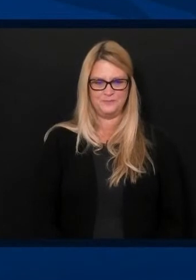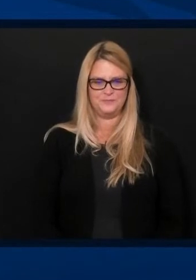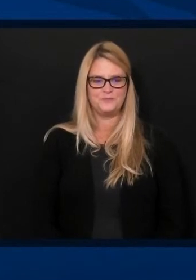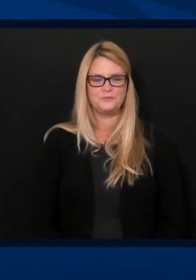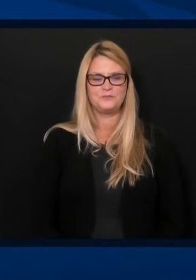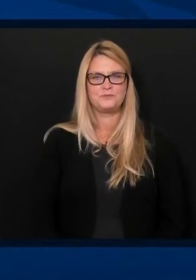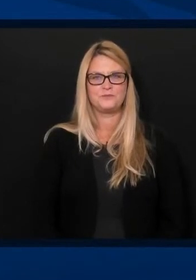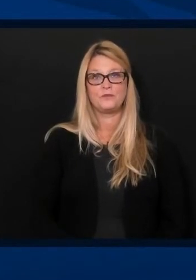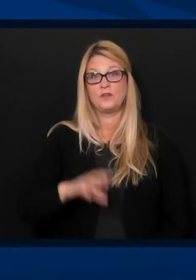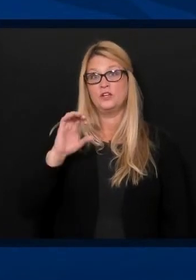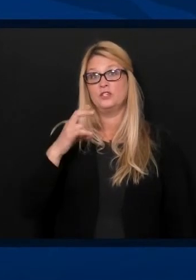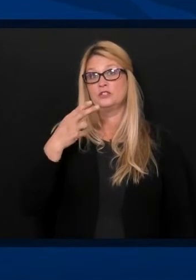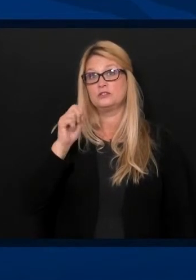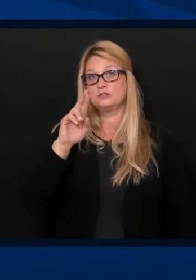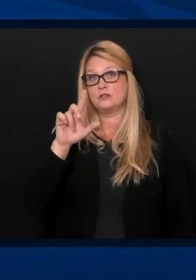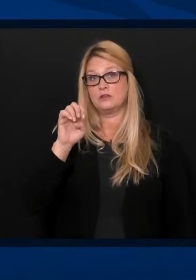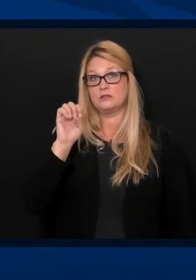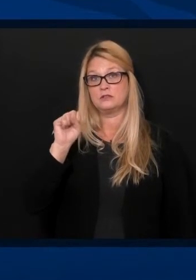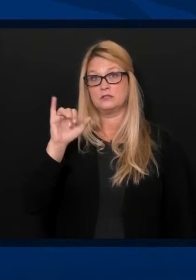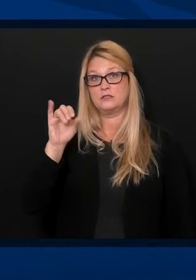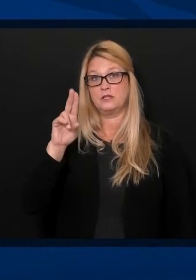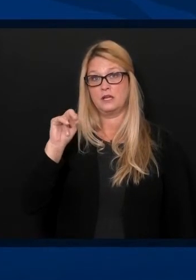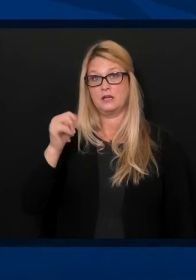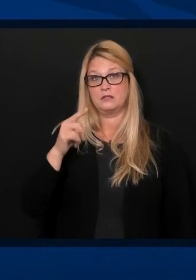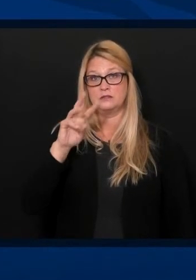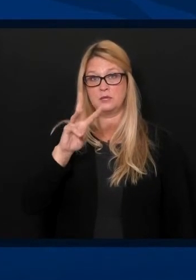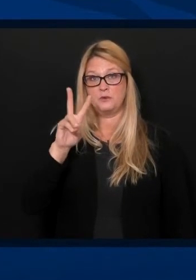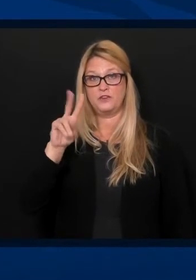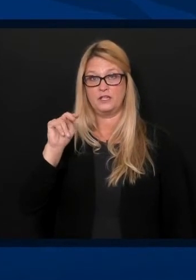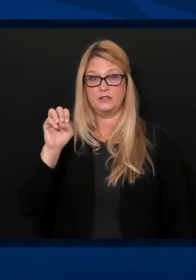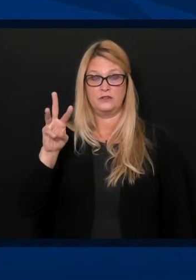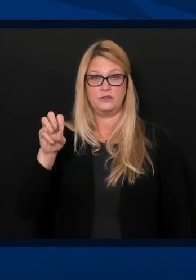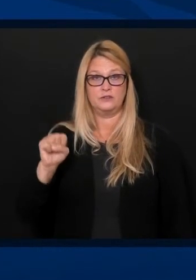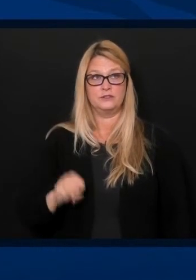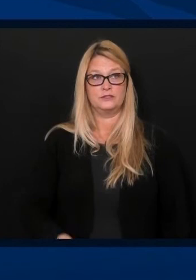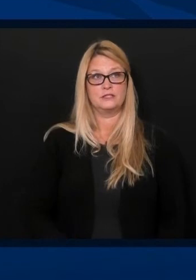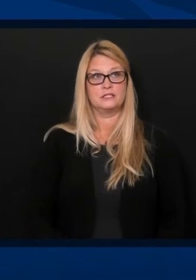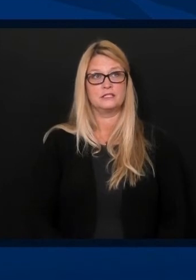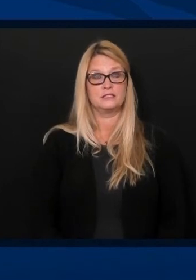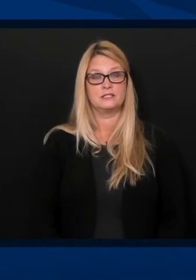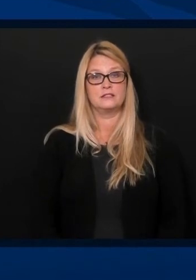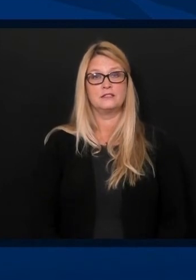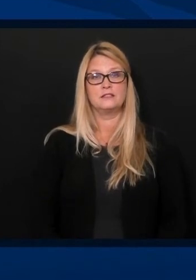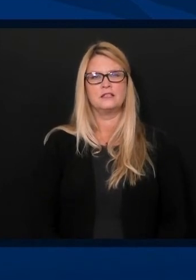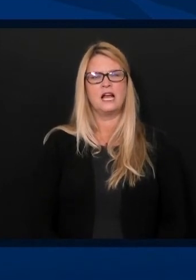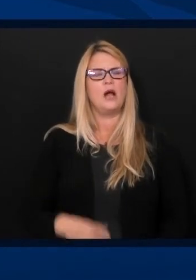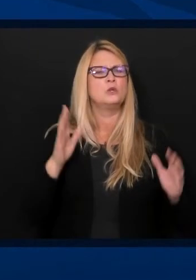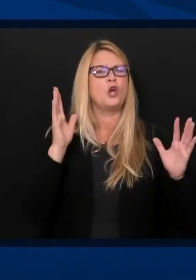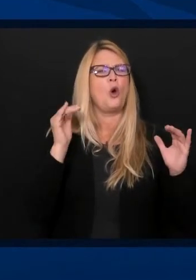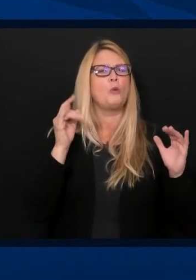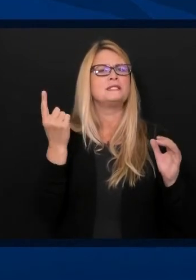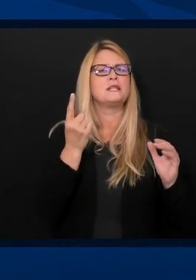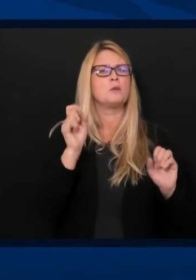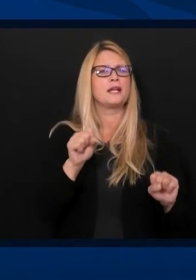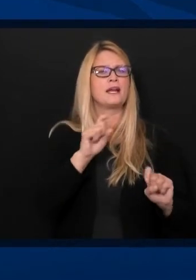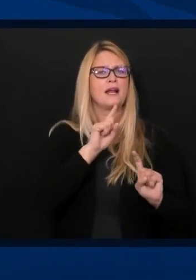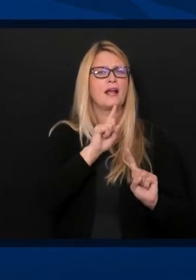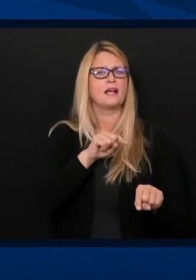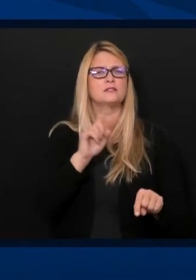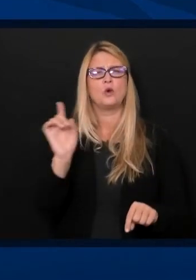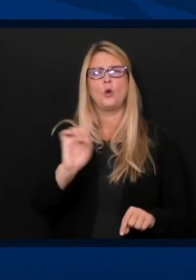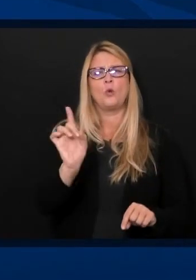Kenny. Next, we'll go to Charles Young with WV News. Hi, this is Charles Young with WV News. I was hoping someone could address where do